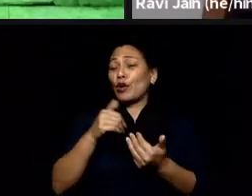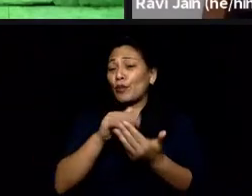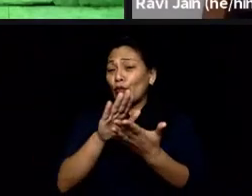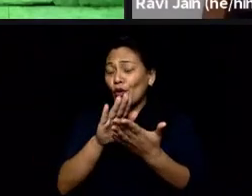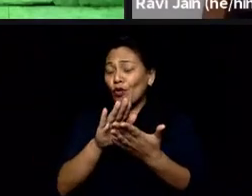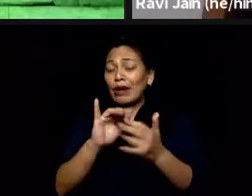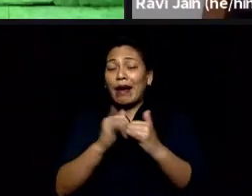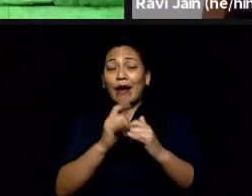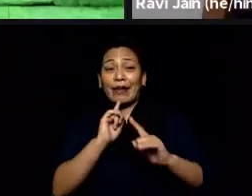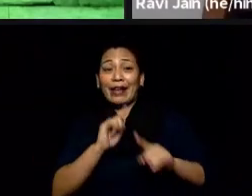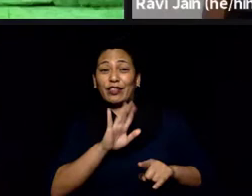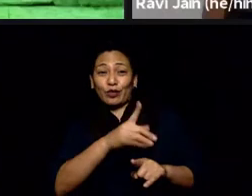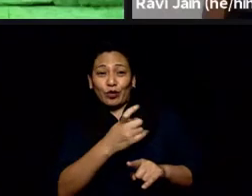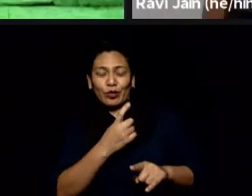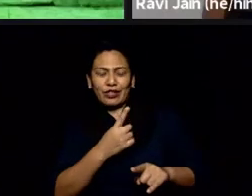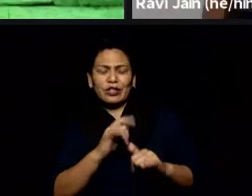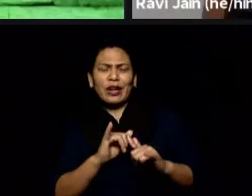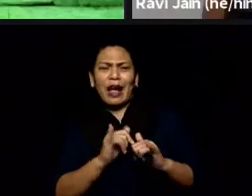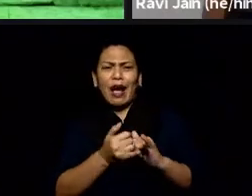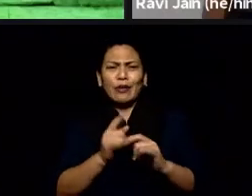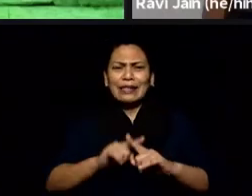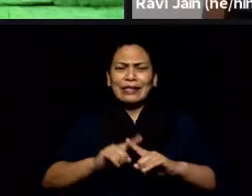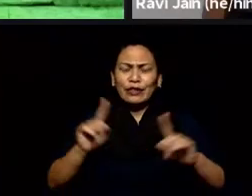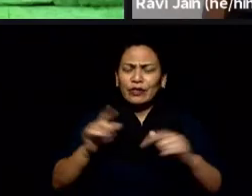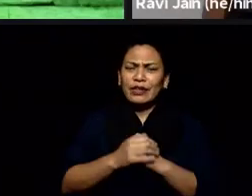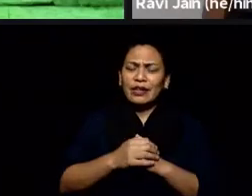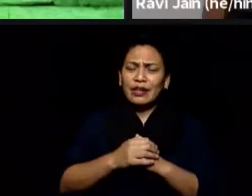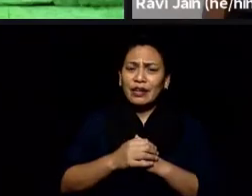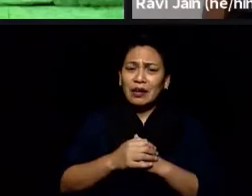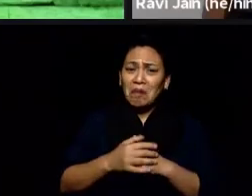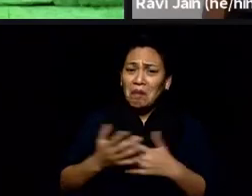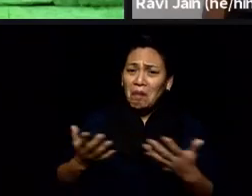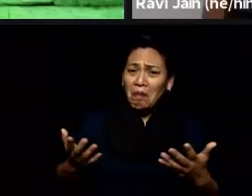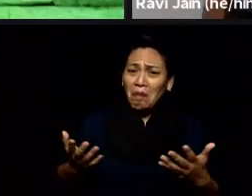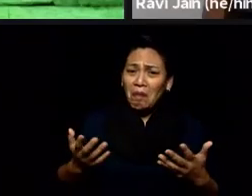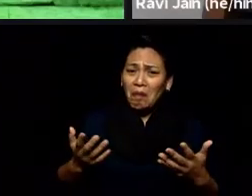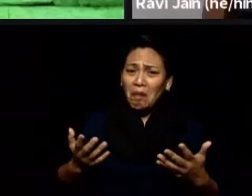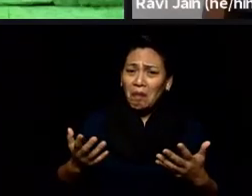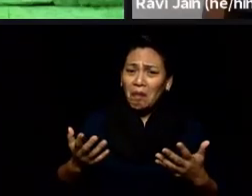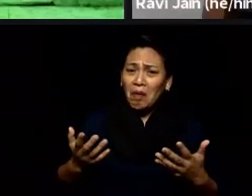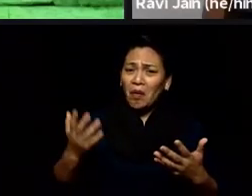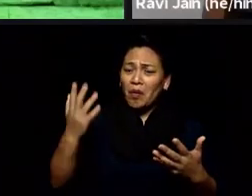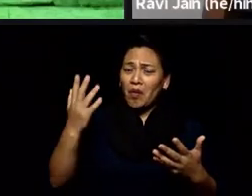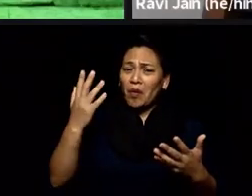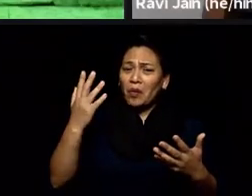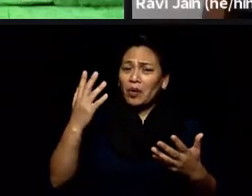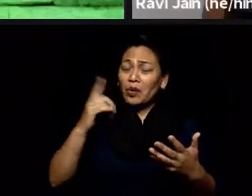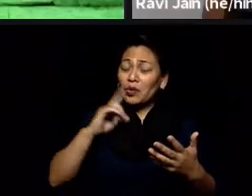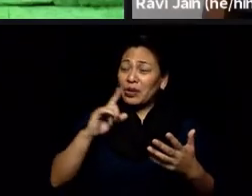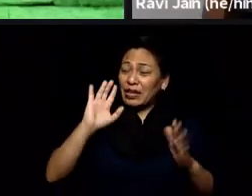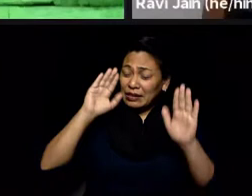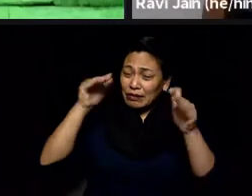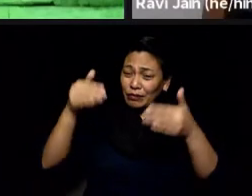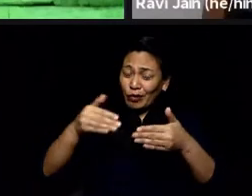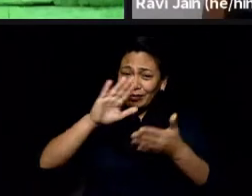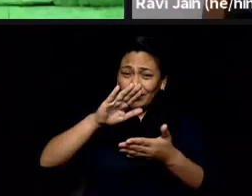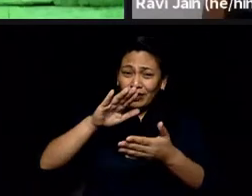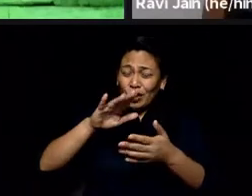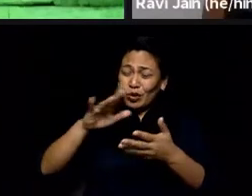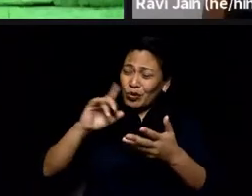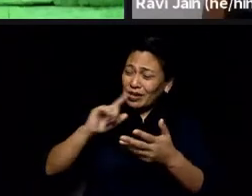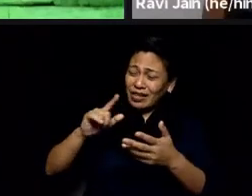to answer the question, how can we be different? Well, can we not center this around a white experience? Can we